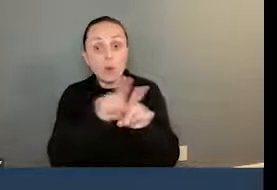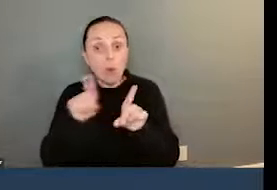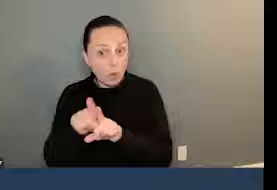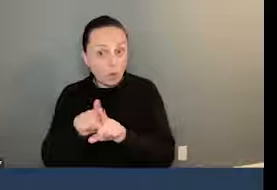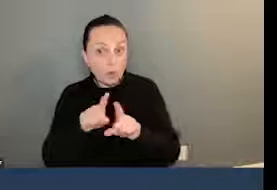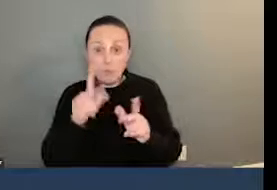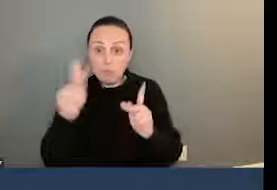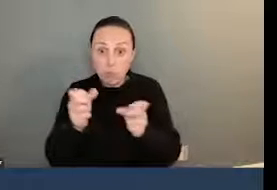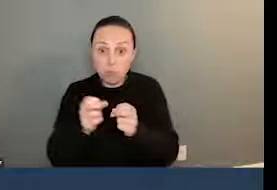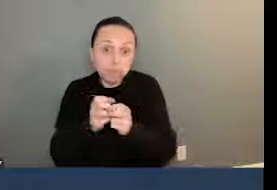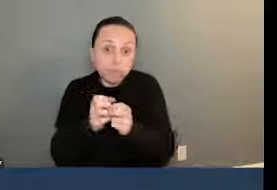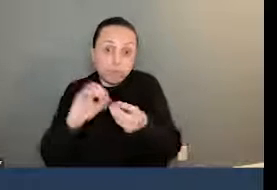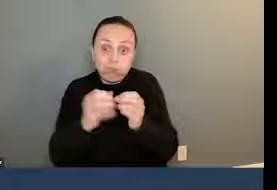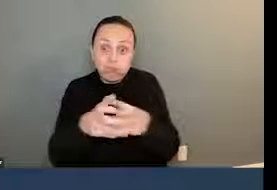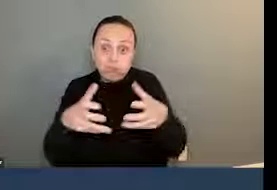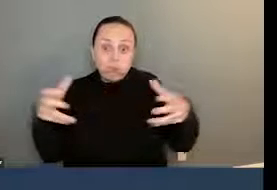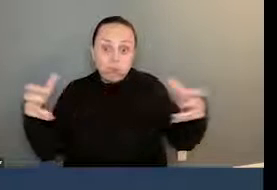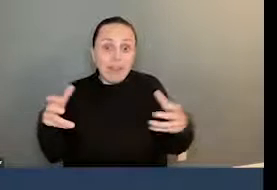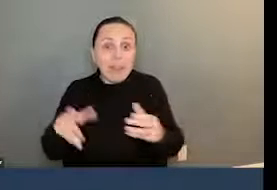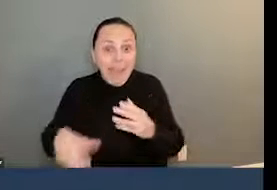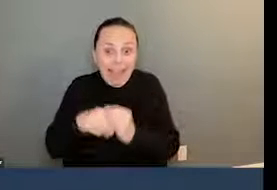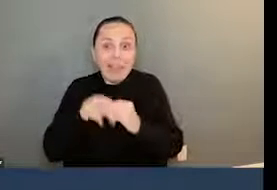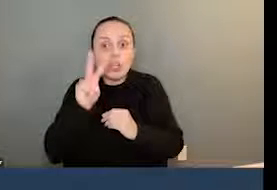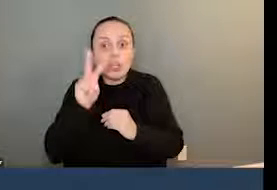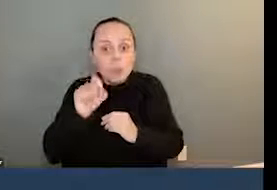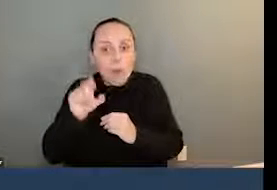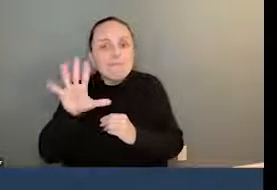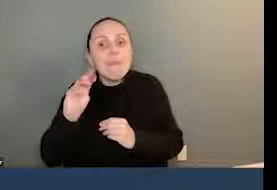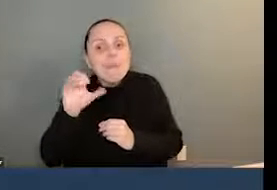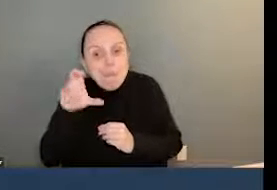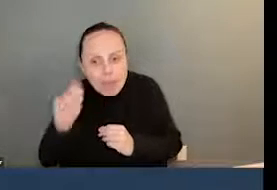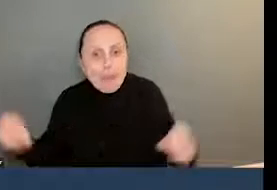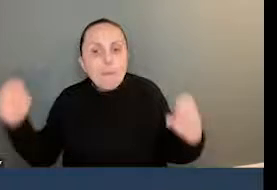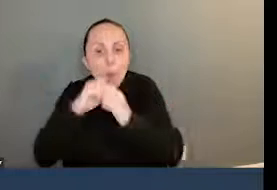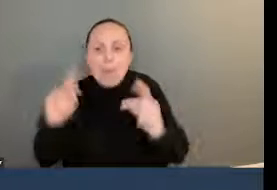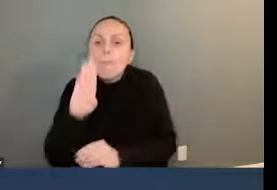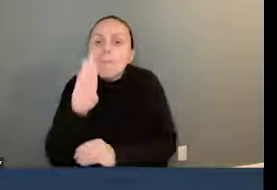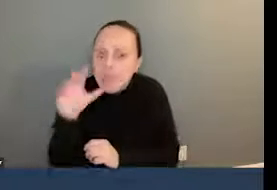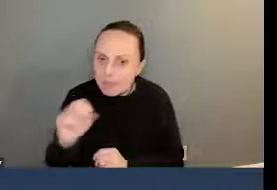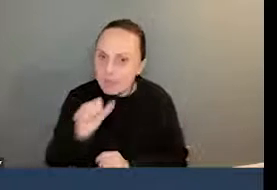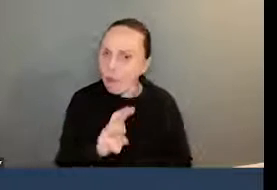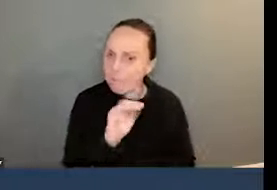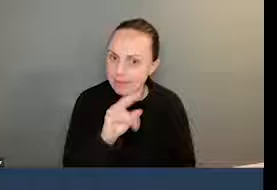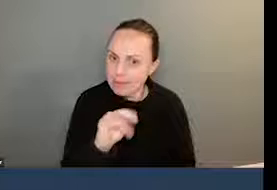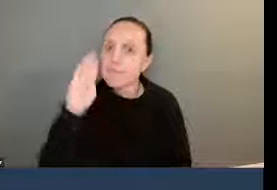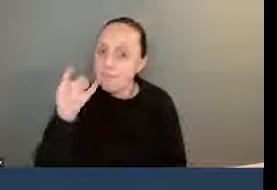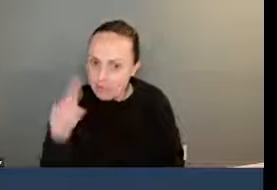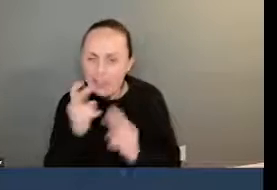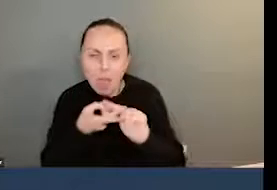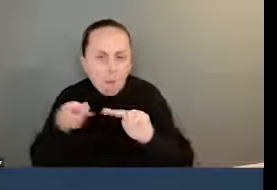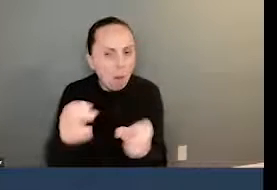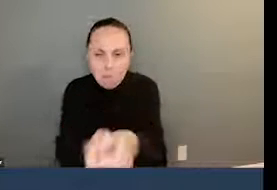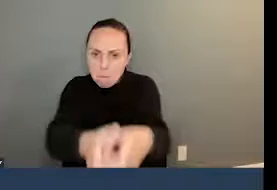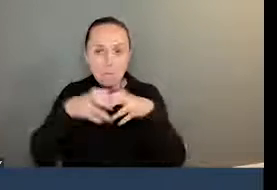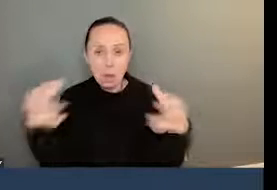going to increase by another 2.5 billion with a B. So it's really hard to look